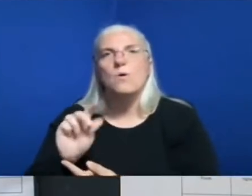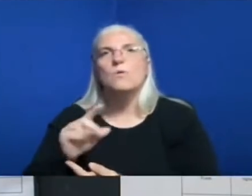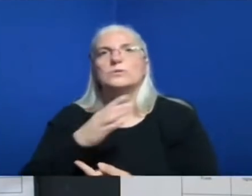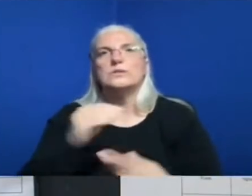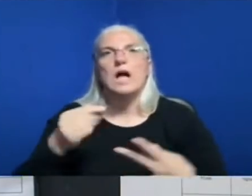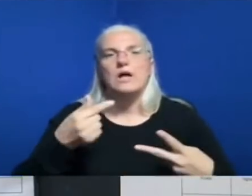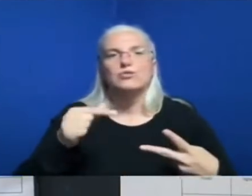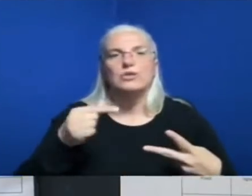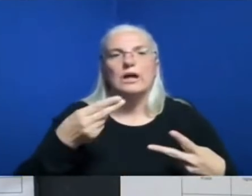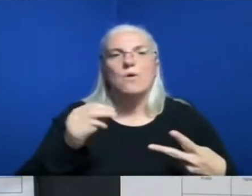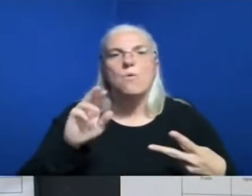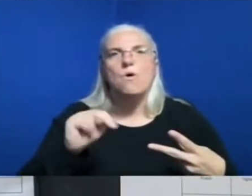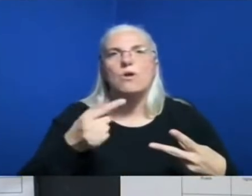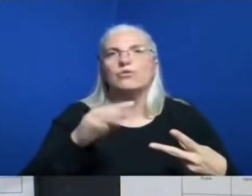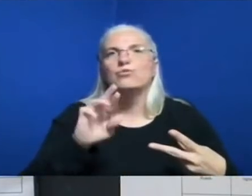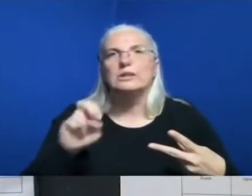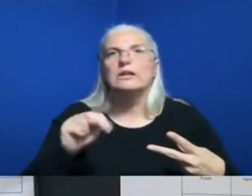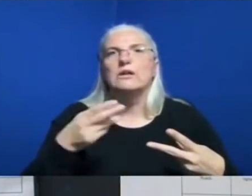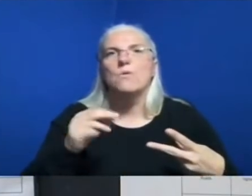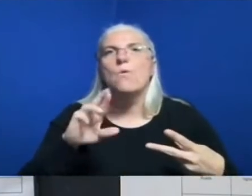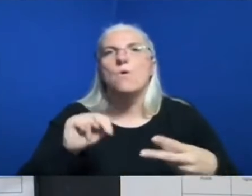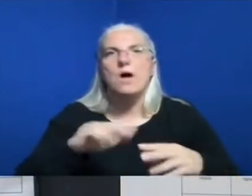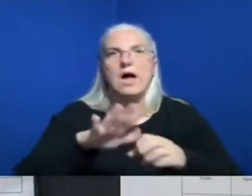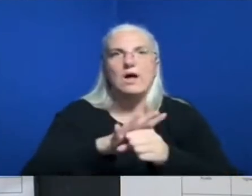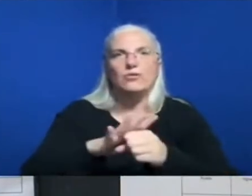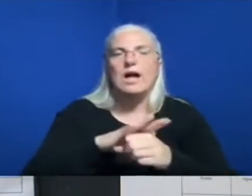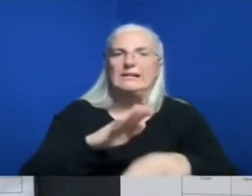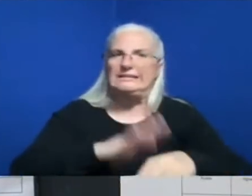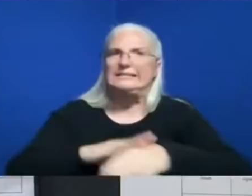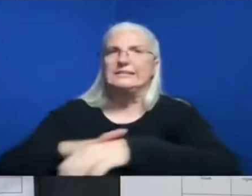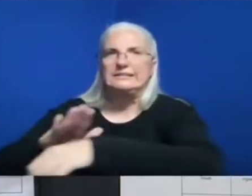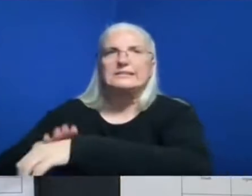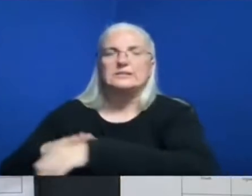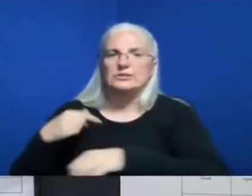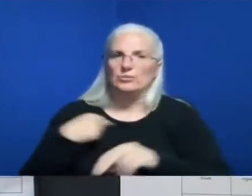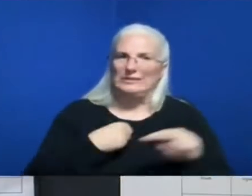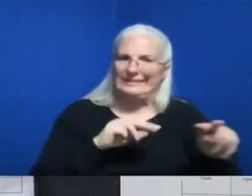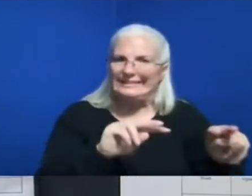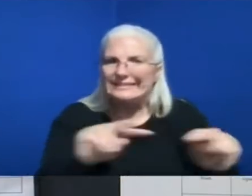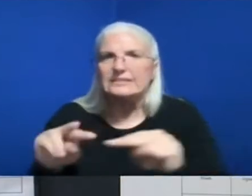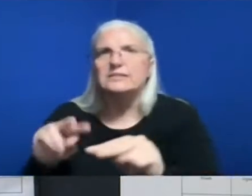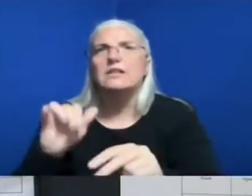this closely, and I would ask you that you please go to